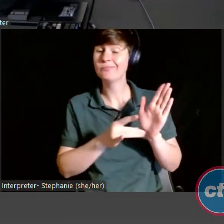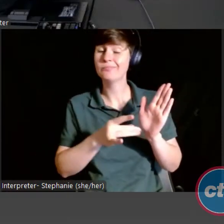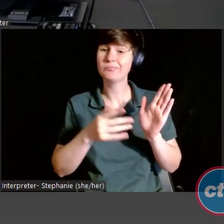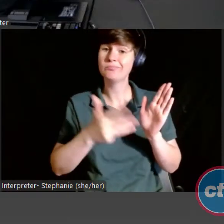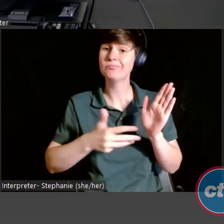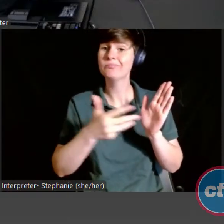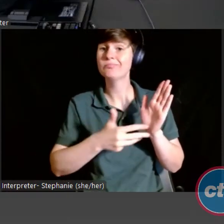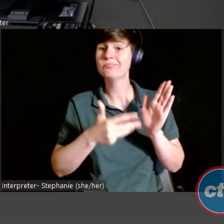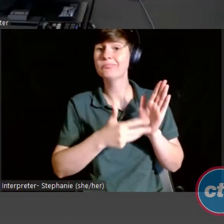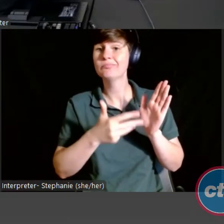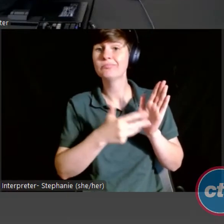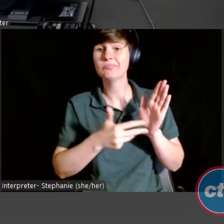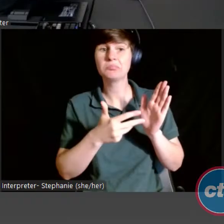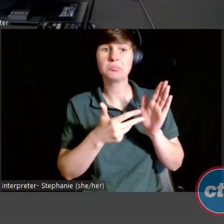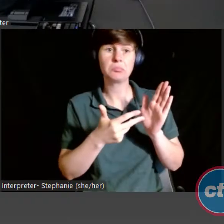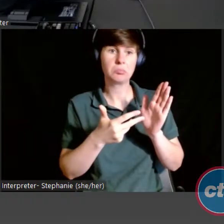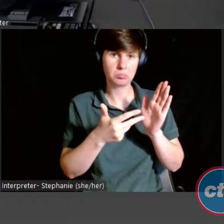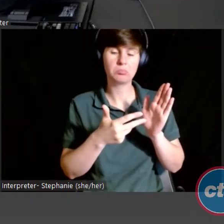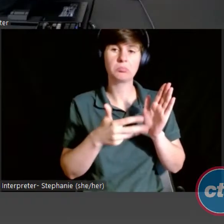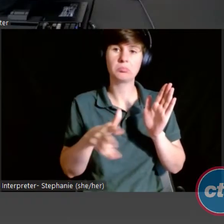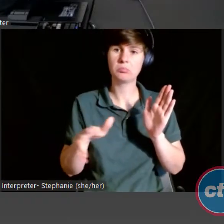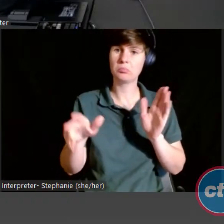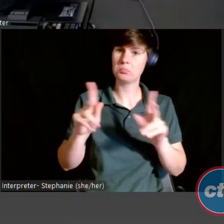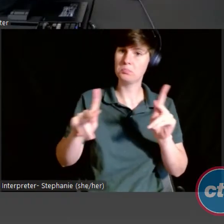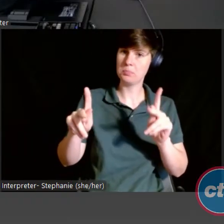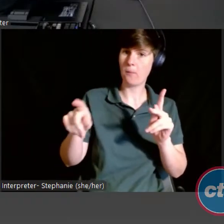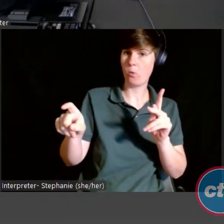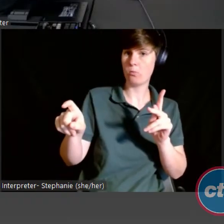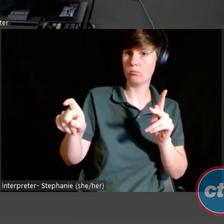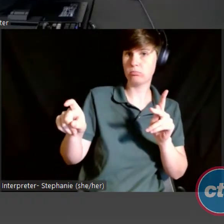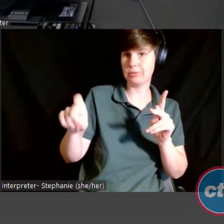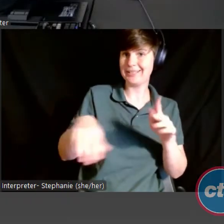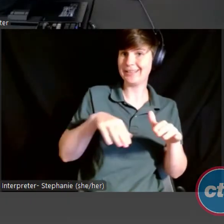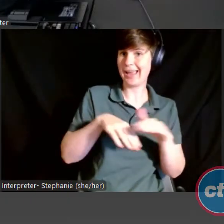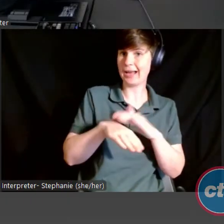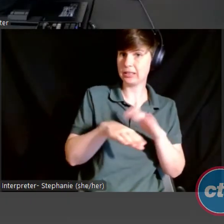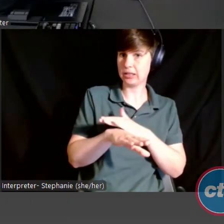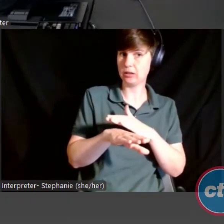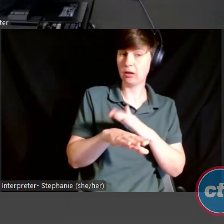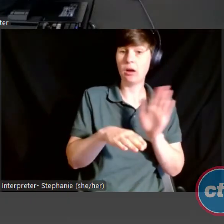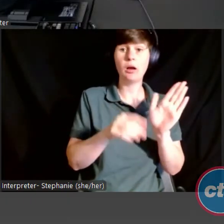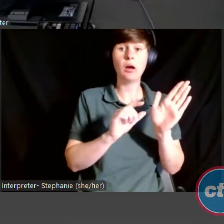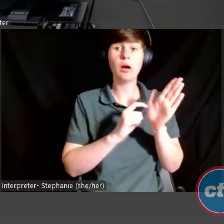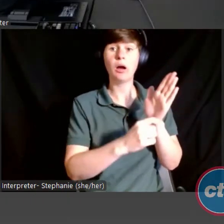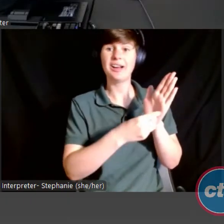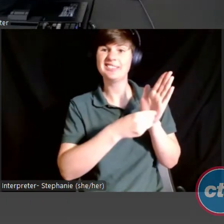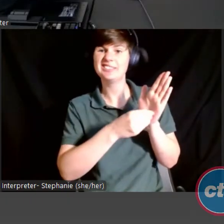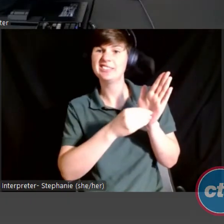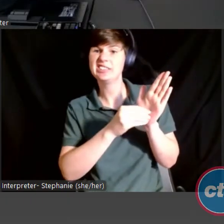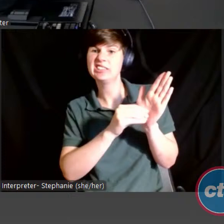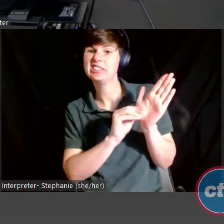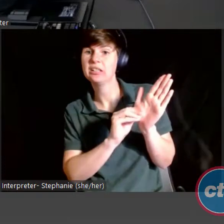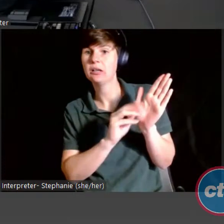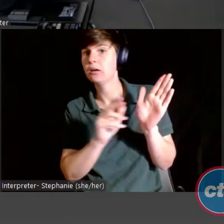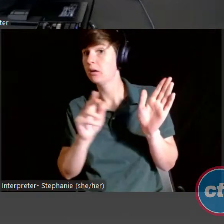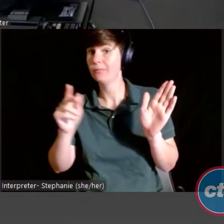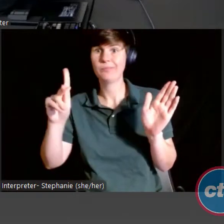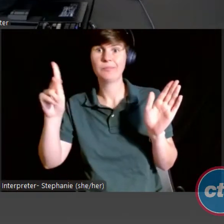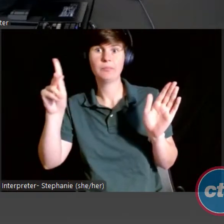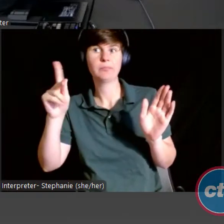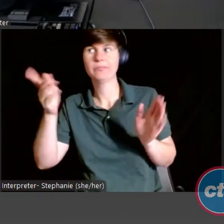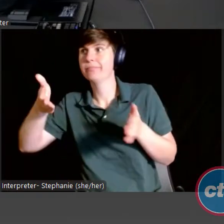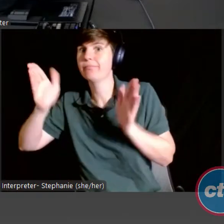much downtime for the people that need them. So, peeling due to vandalism is one of the things we'll explore. And